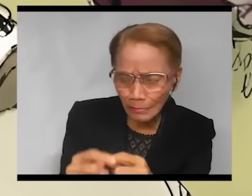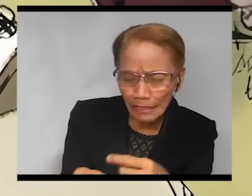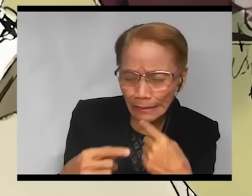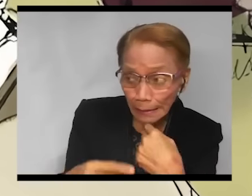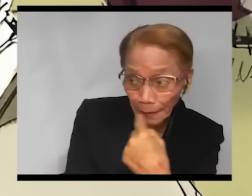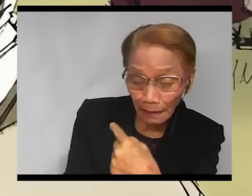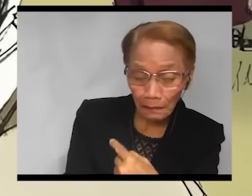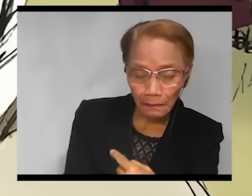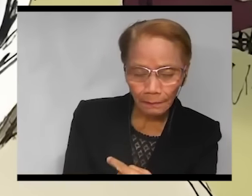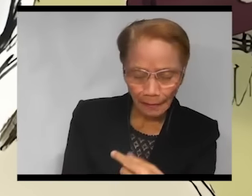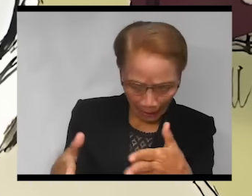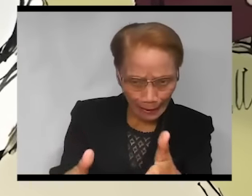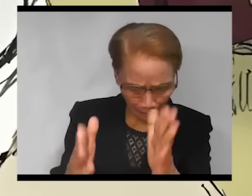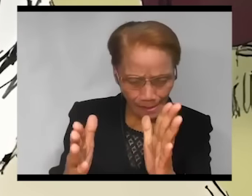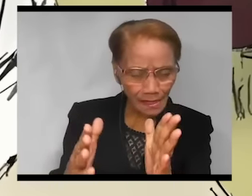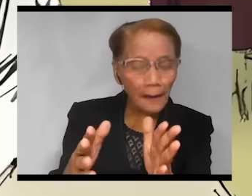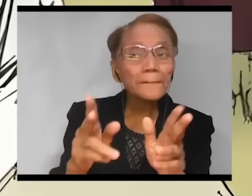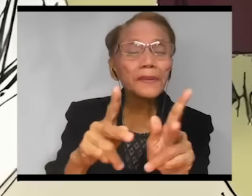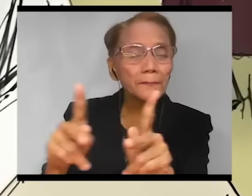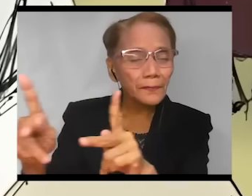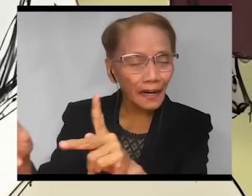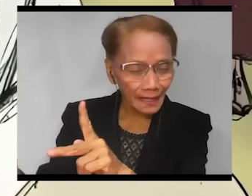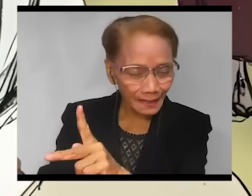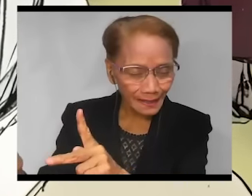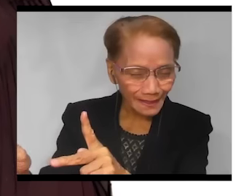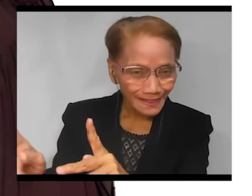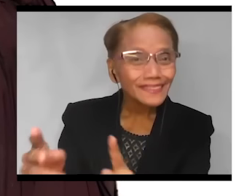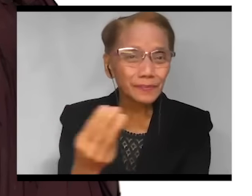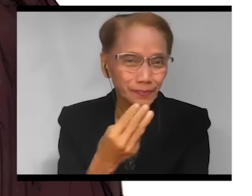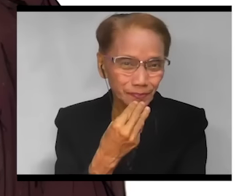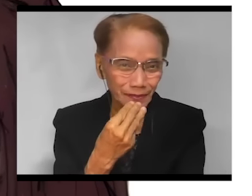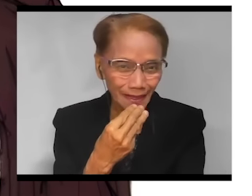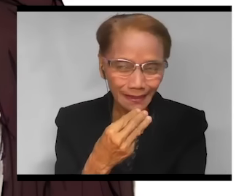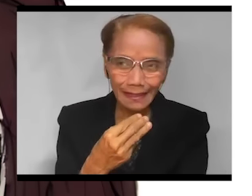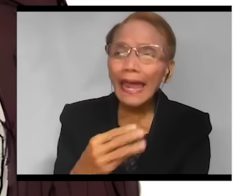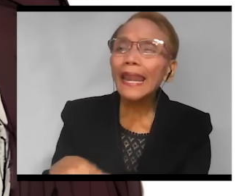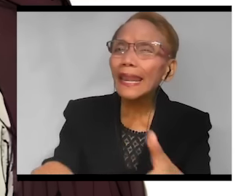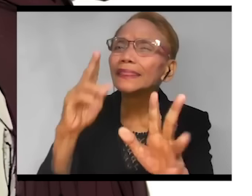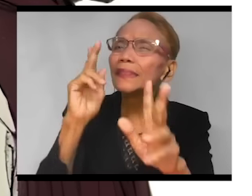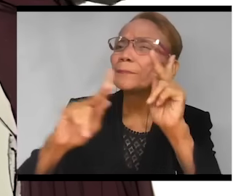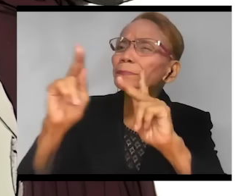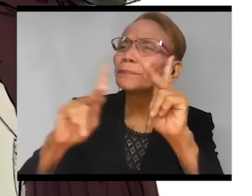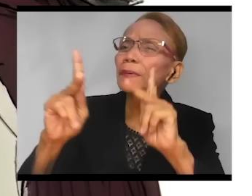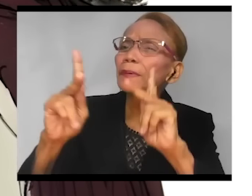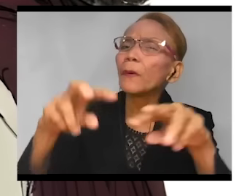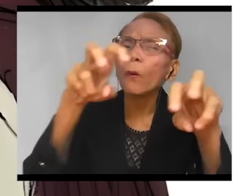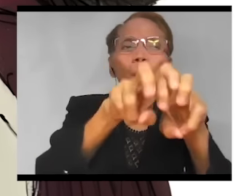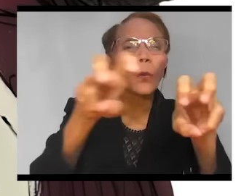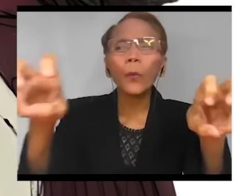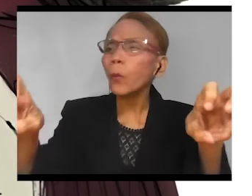prepare the meal. Let them recline." He took the 5 loaves of bread,